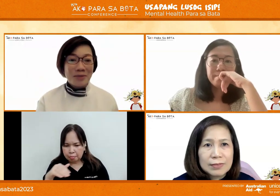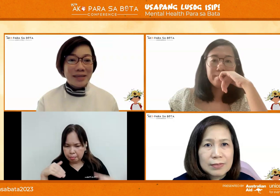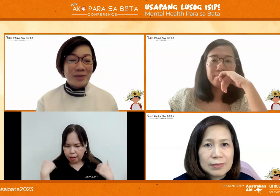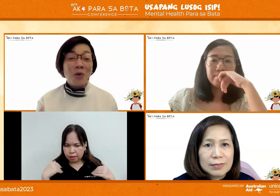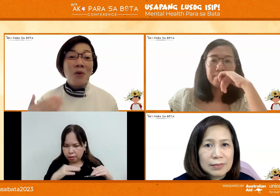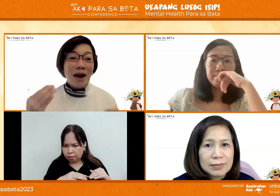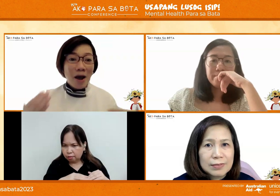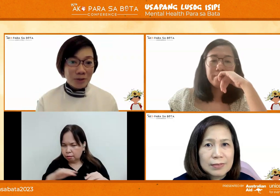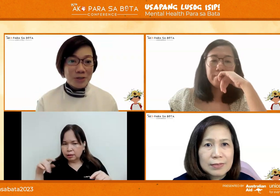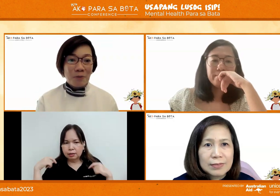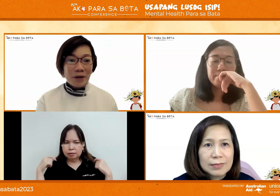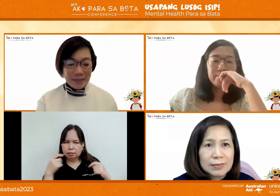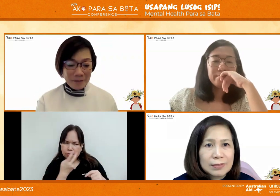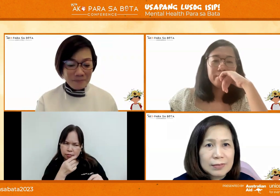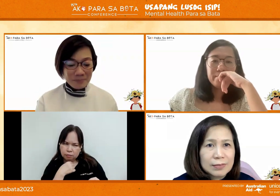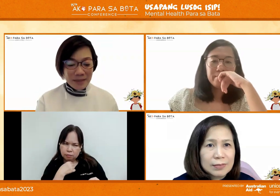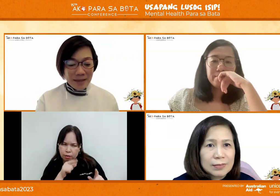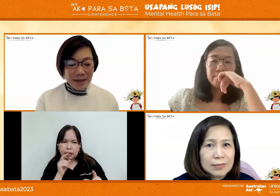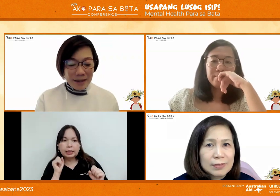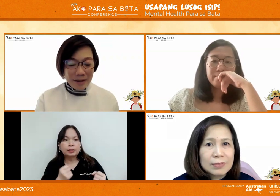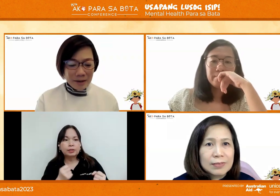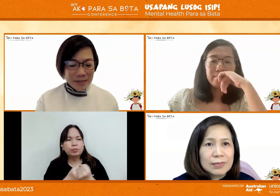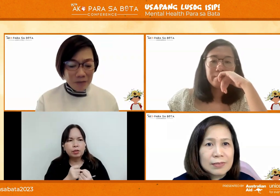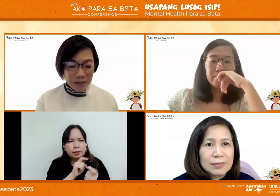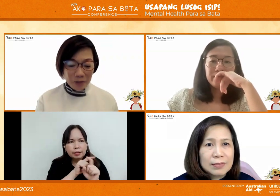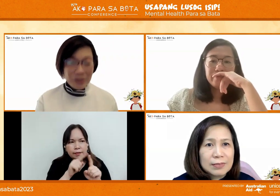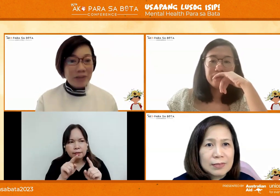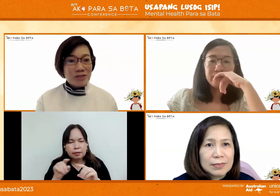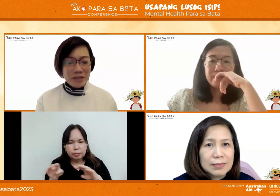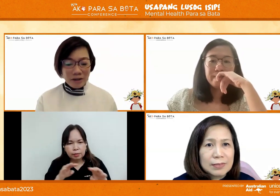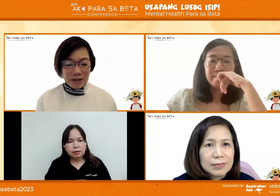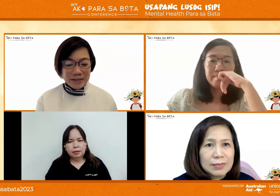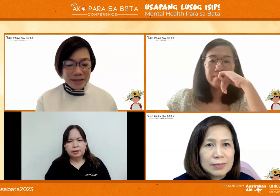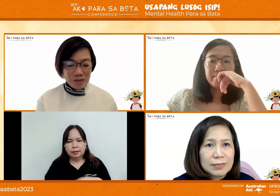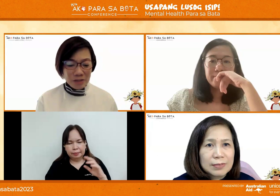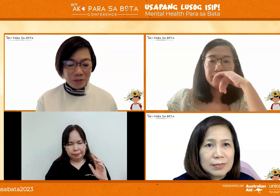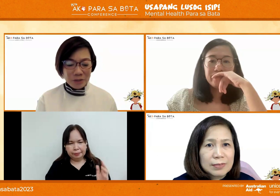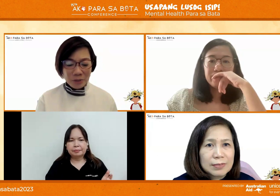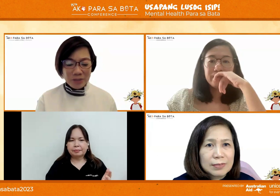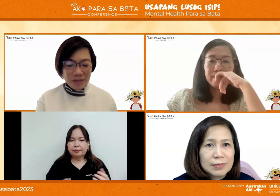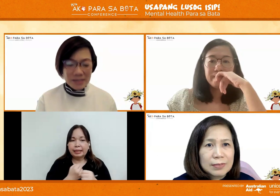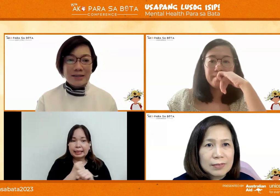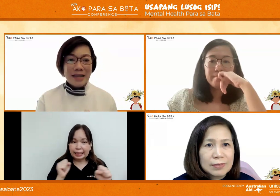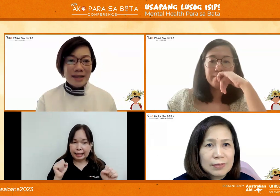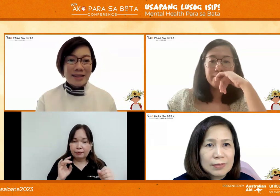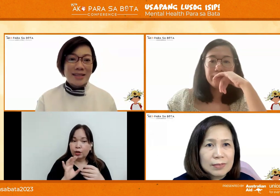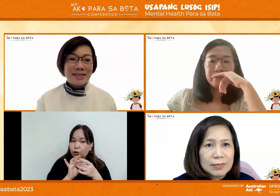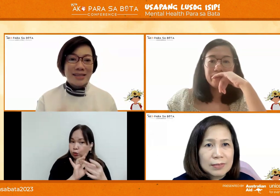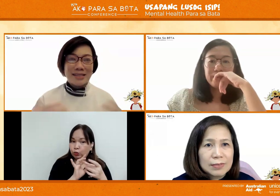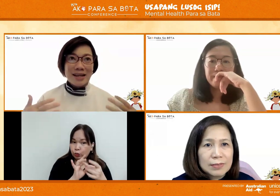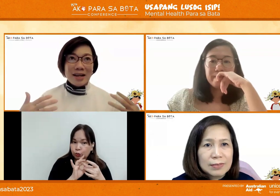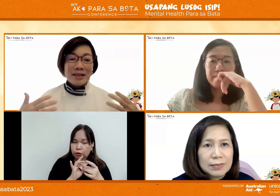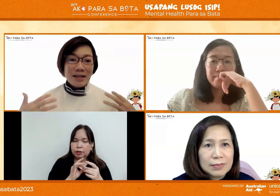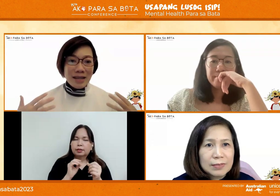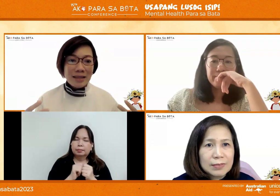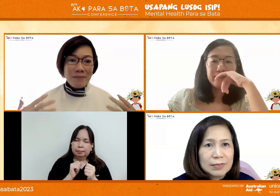so that we know how to support them. Safety and connection are essential also to addressing anxiety. This